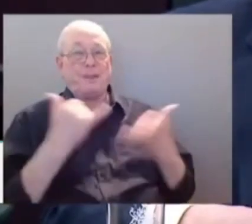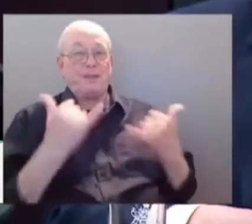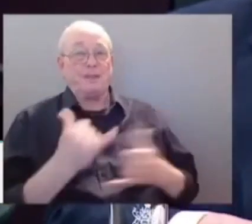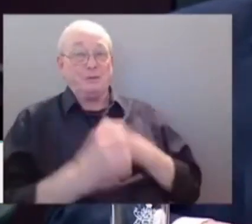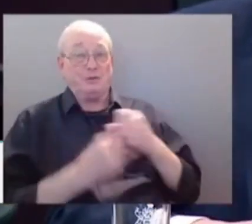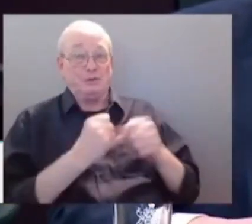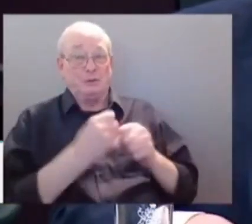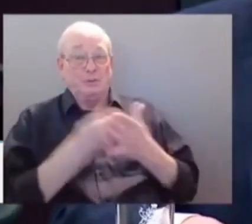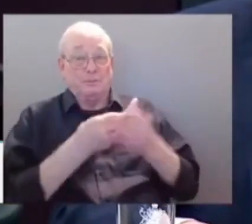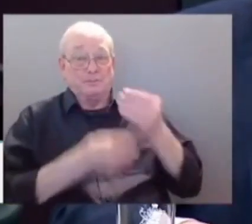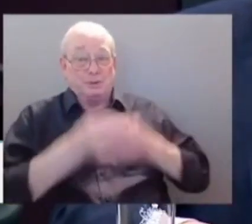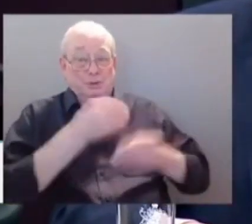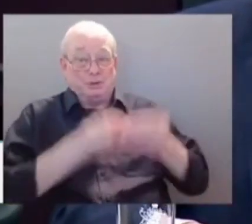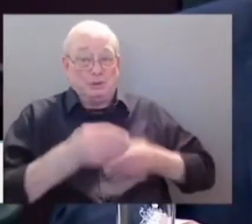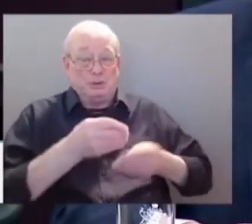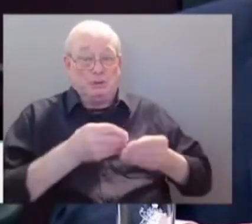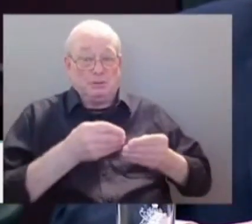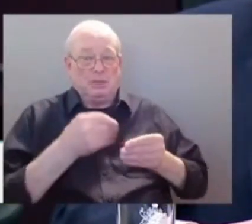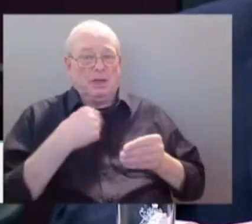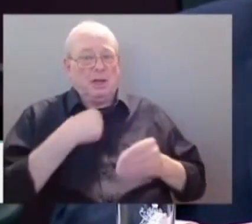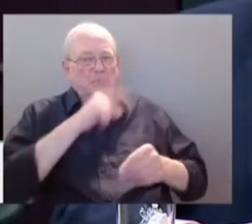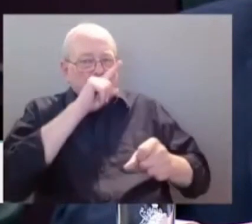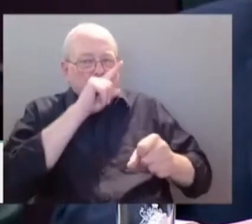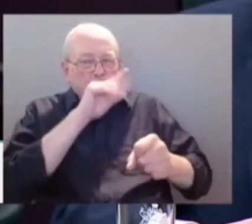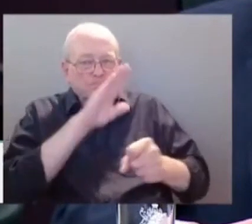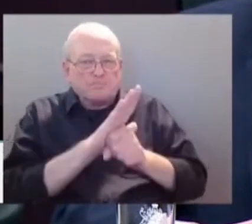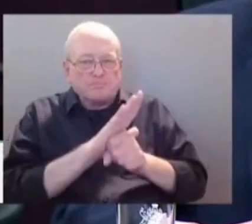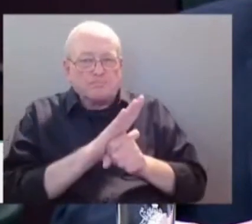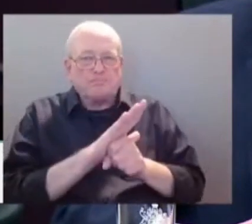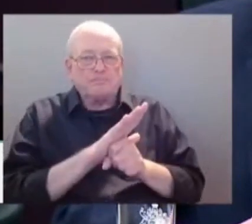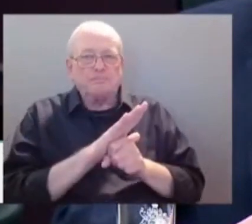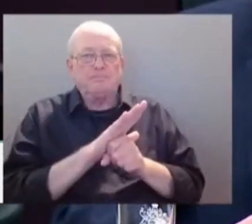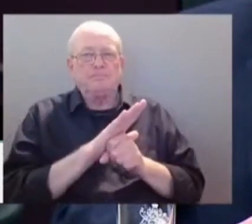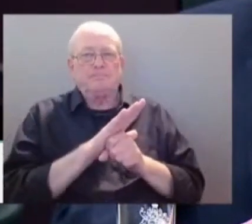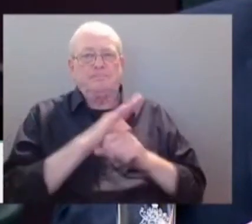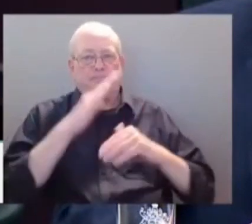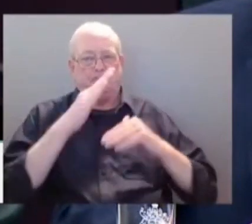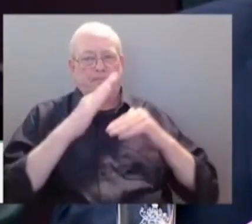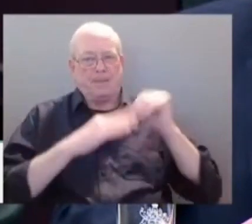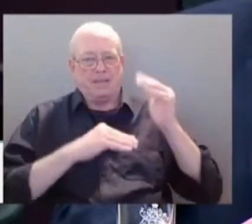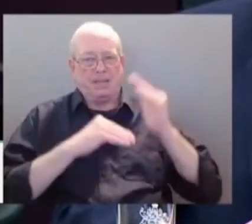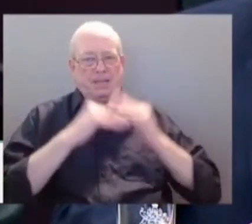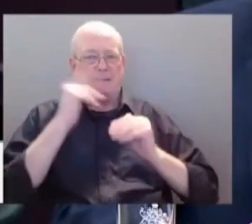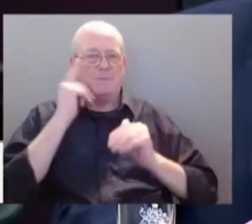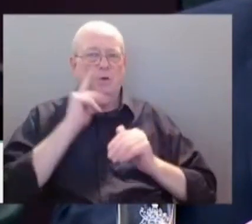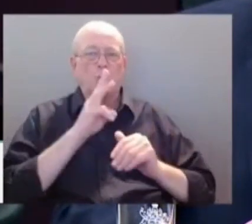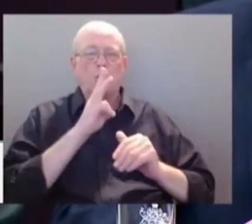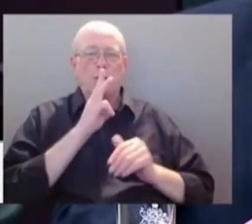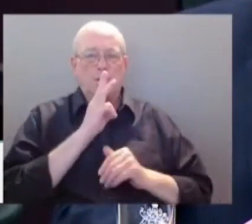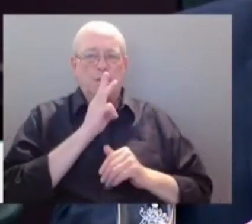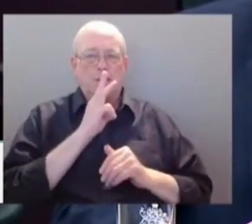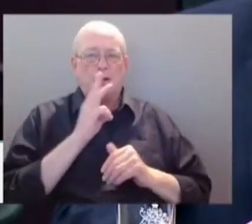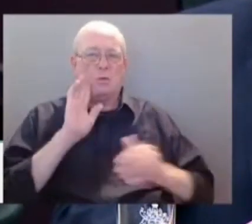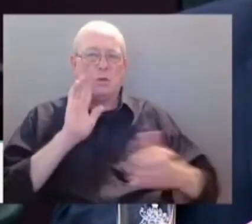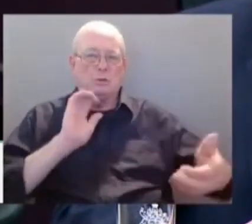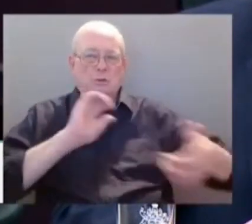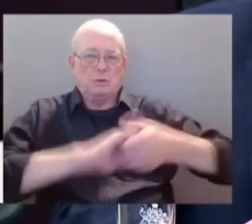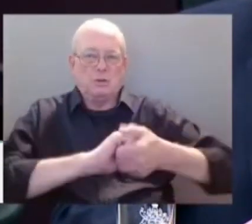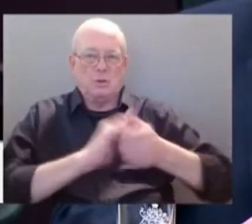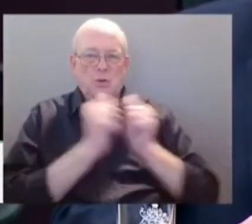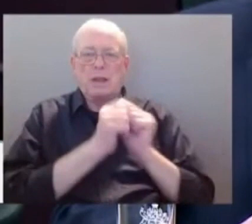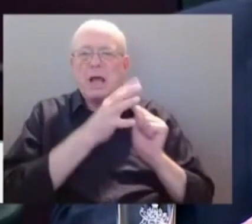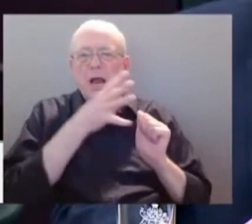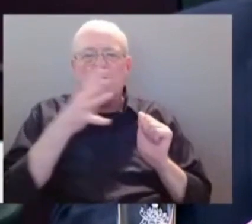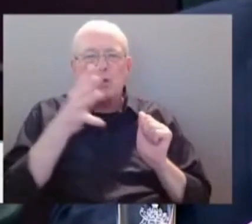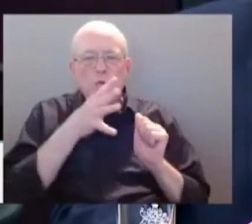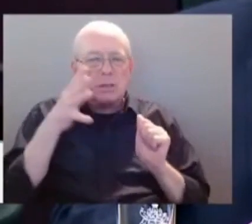additional commitments when it comes to water infrastructure. We've also been working with ag and irrigation and gathering feedback from Albertans right across